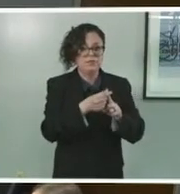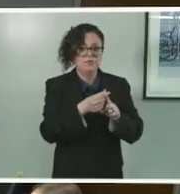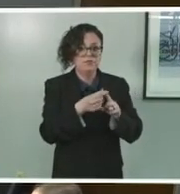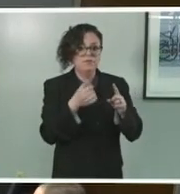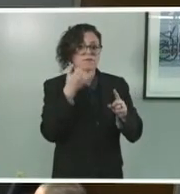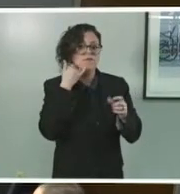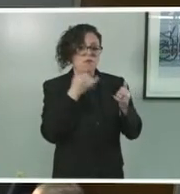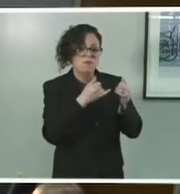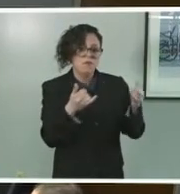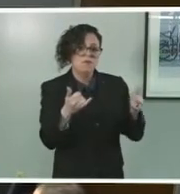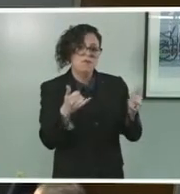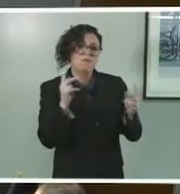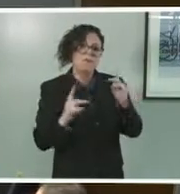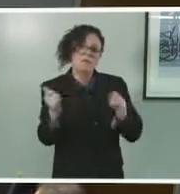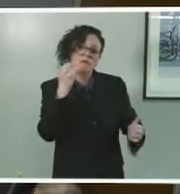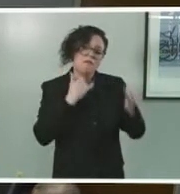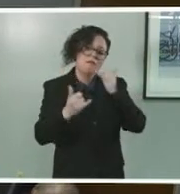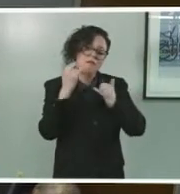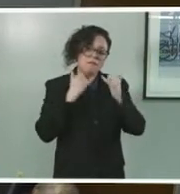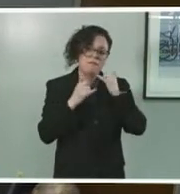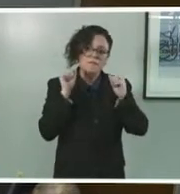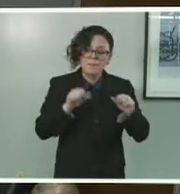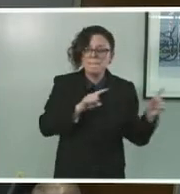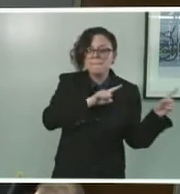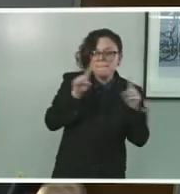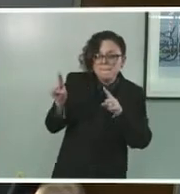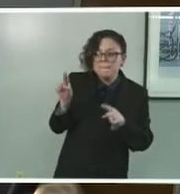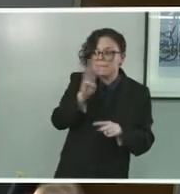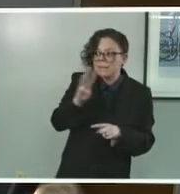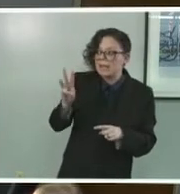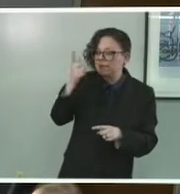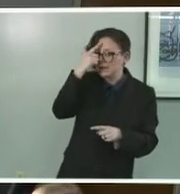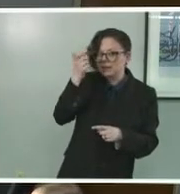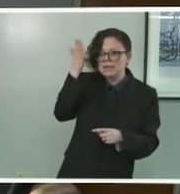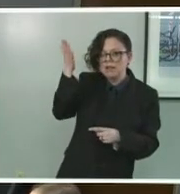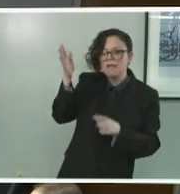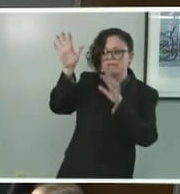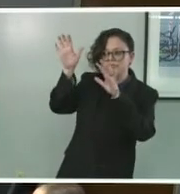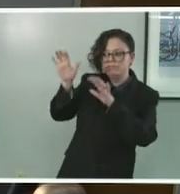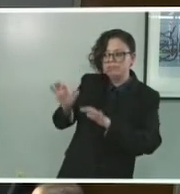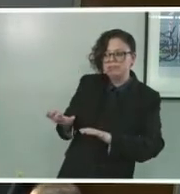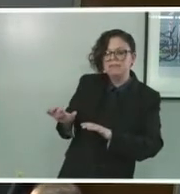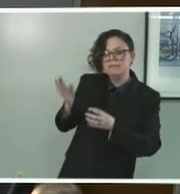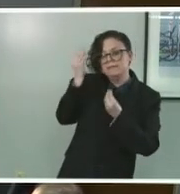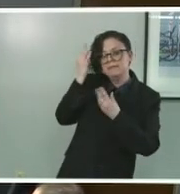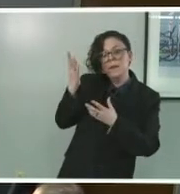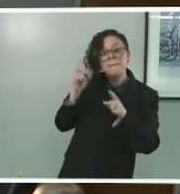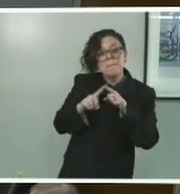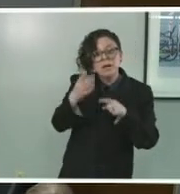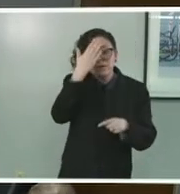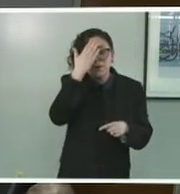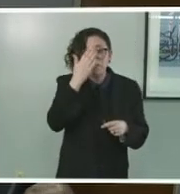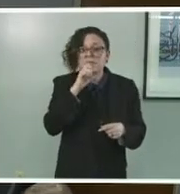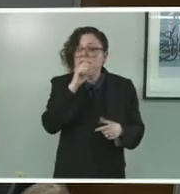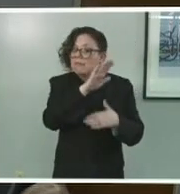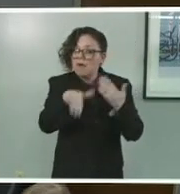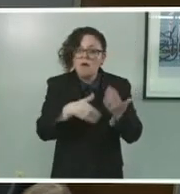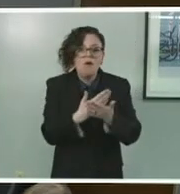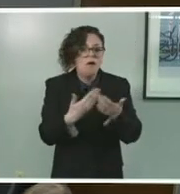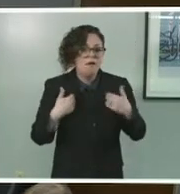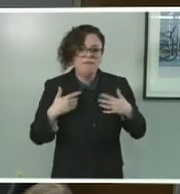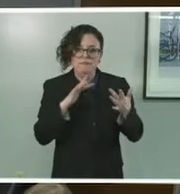we're encouraging a lot of people to go to the city's website because there's a lot of information there, we know not everybody has access, particularly right